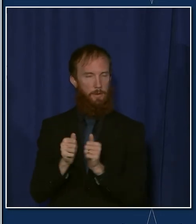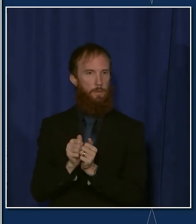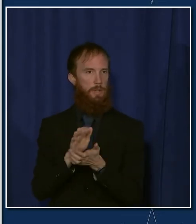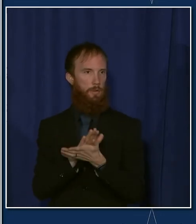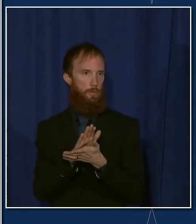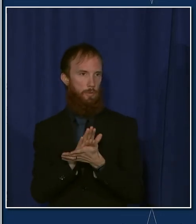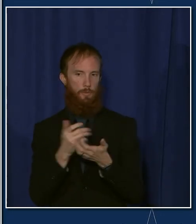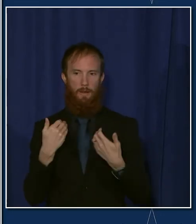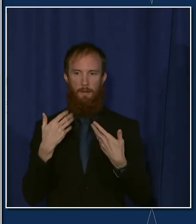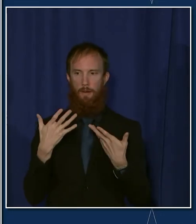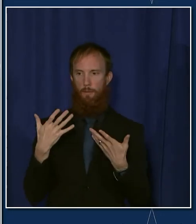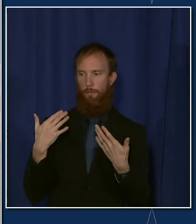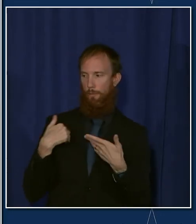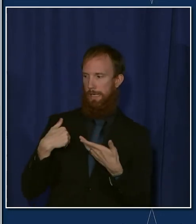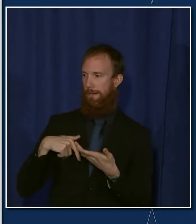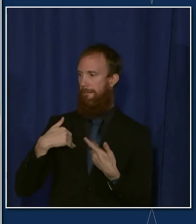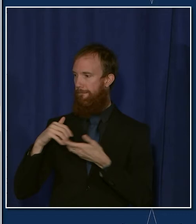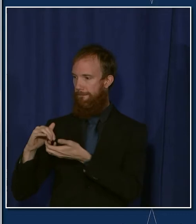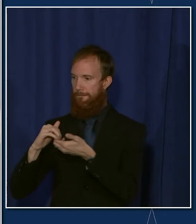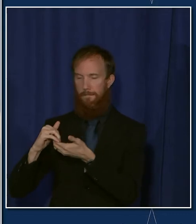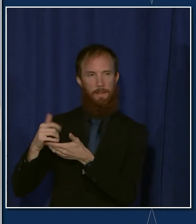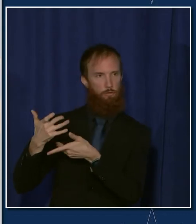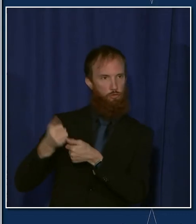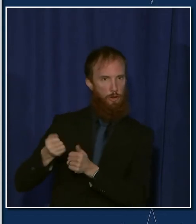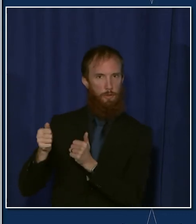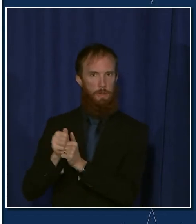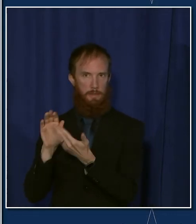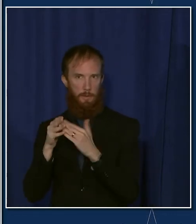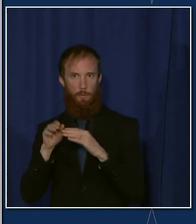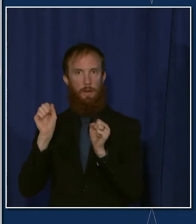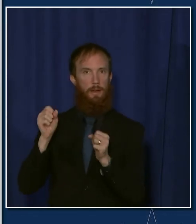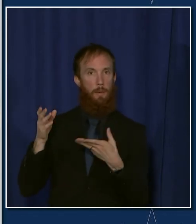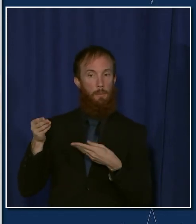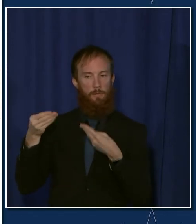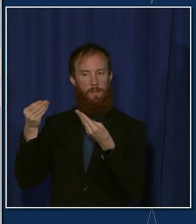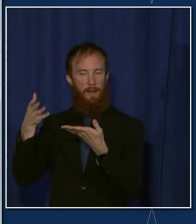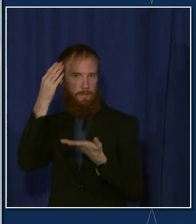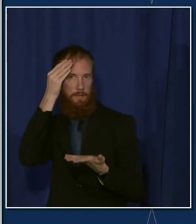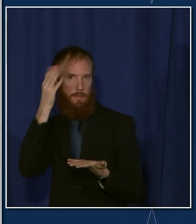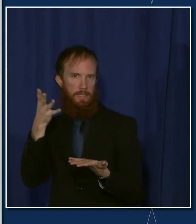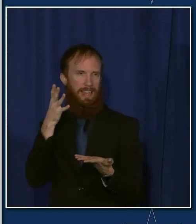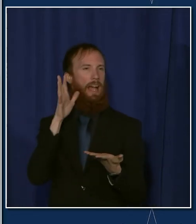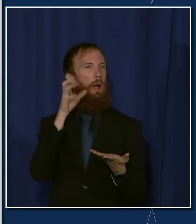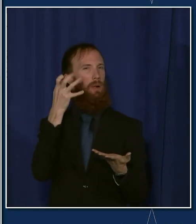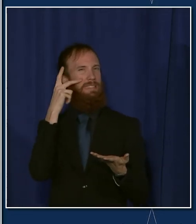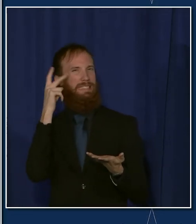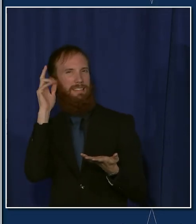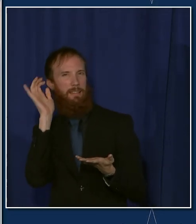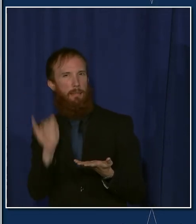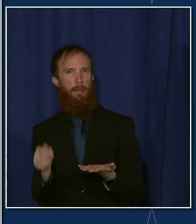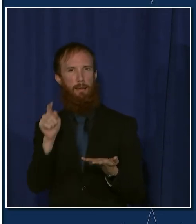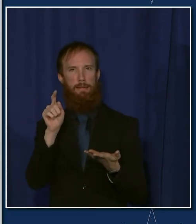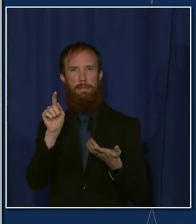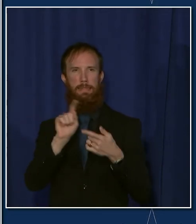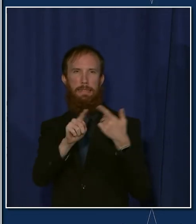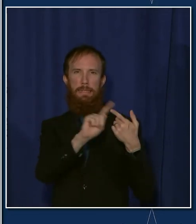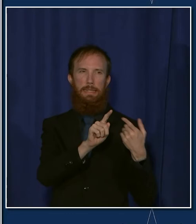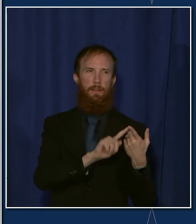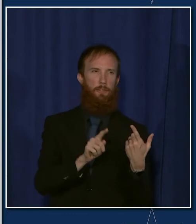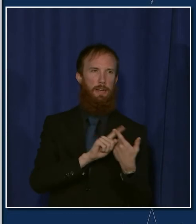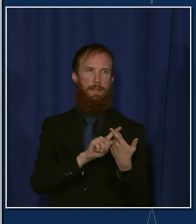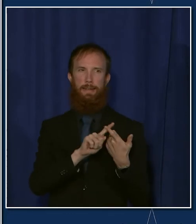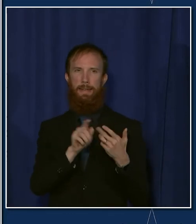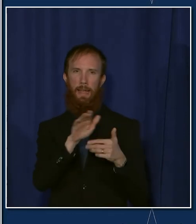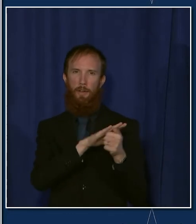trust with the community. We can provide the information. That's what I'm going to be looking for across the different neighborhoods. So whether it's North Lawndale, whether